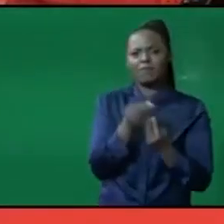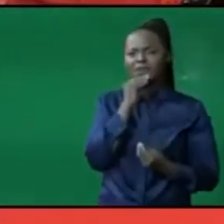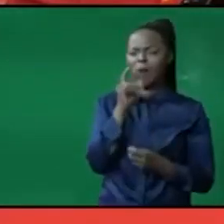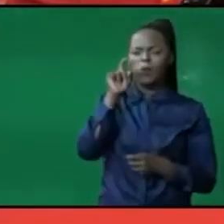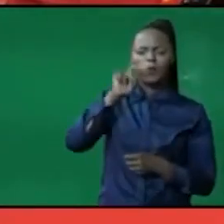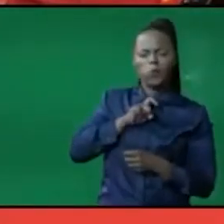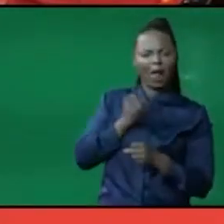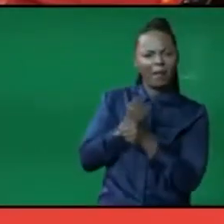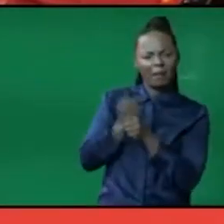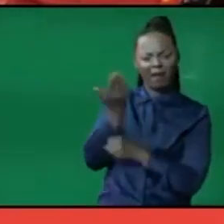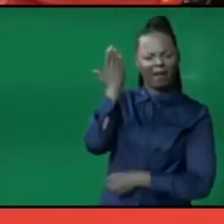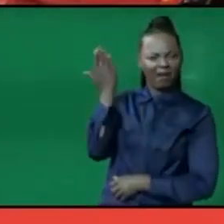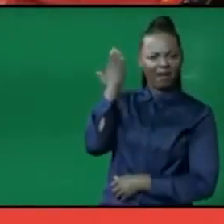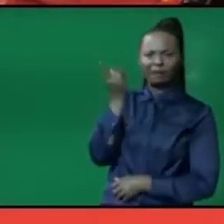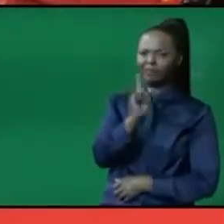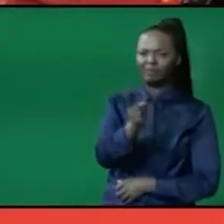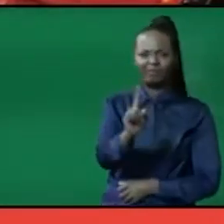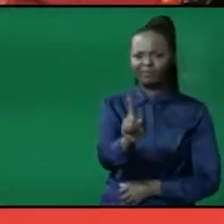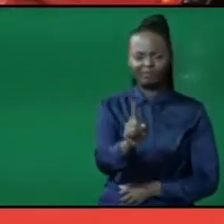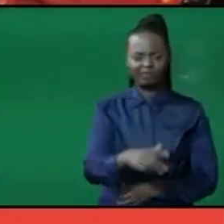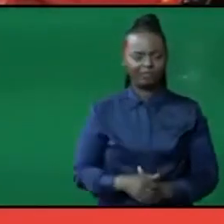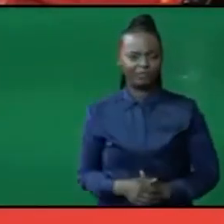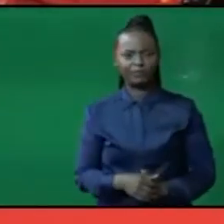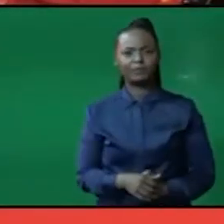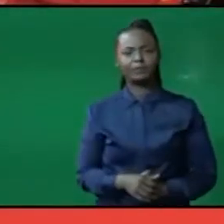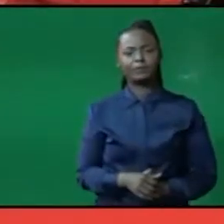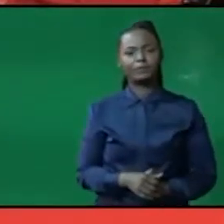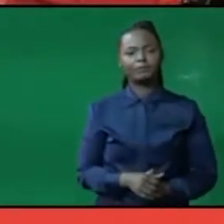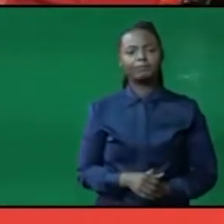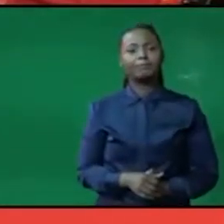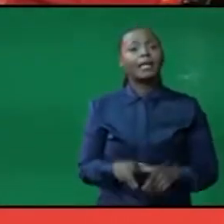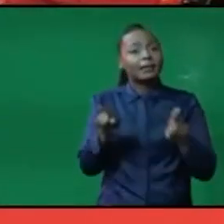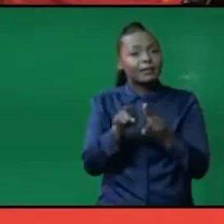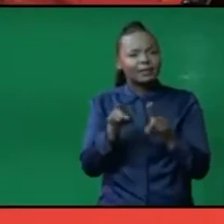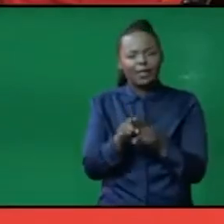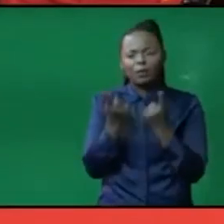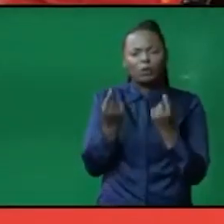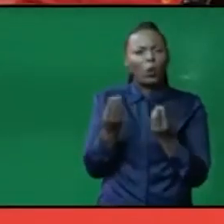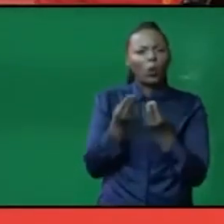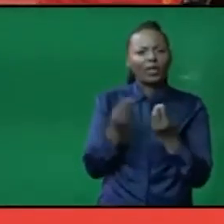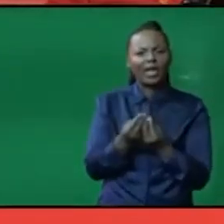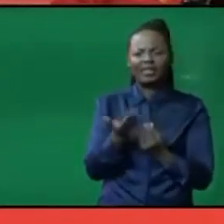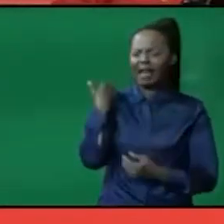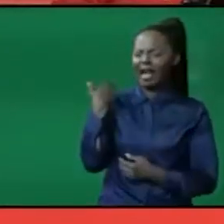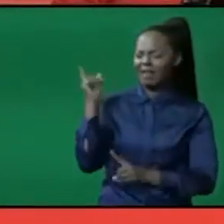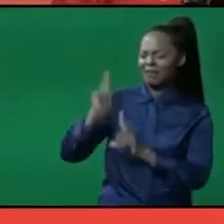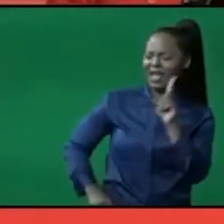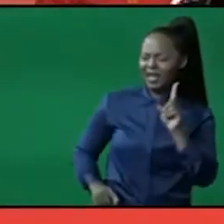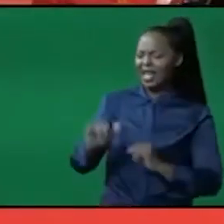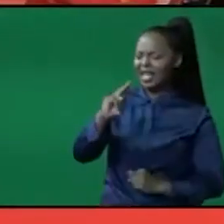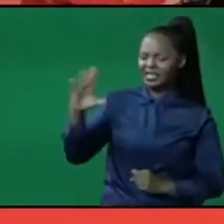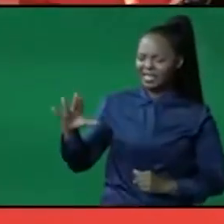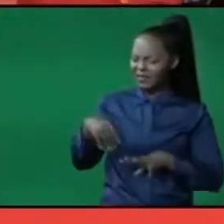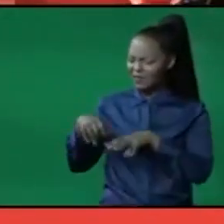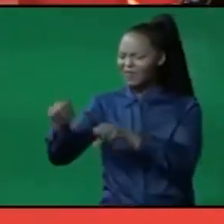like the old organization and even do things that failed to build the ANC, and you